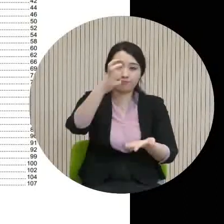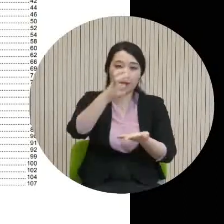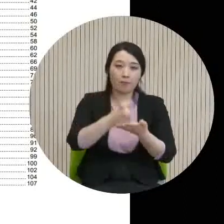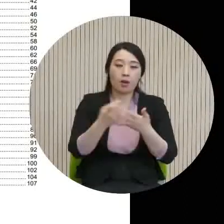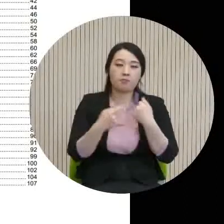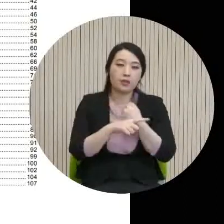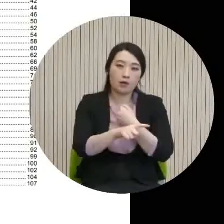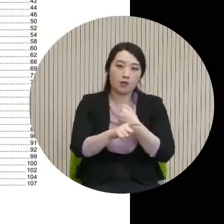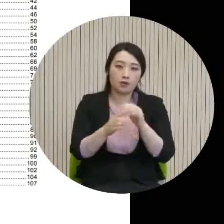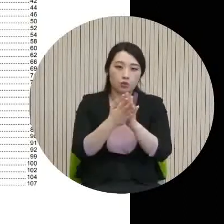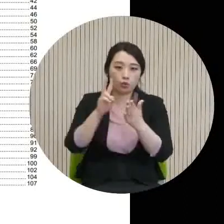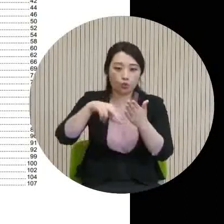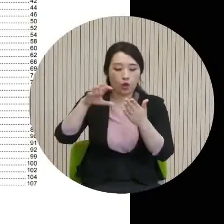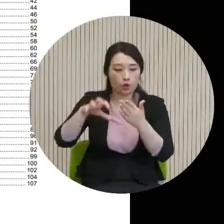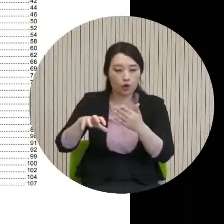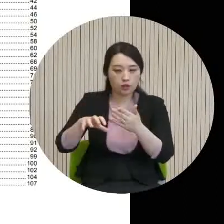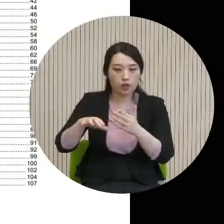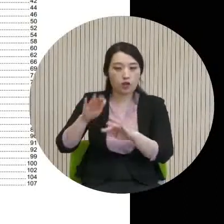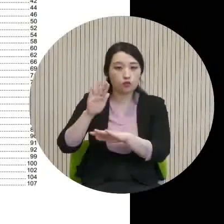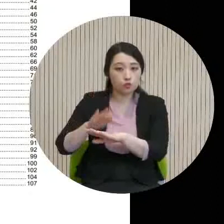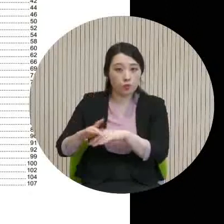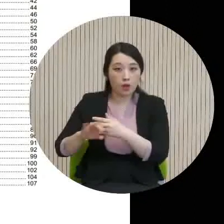done through the libraries.